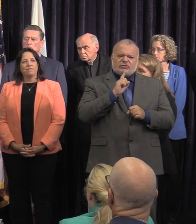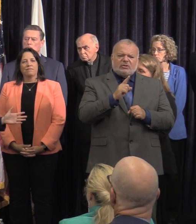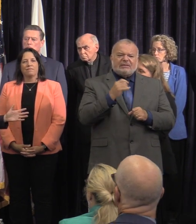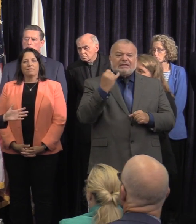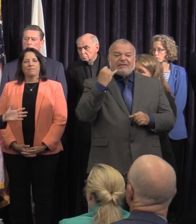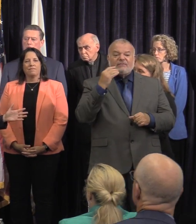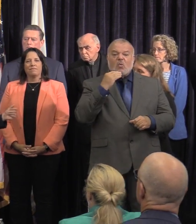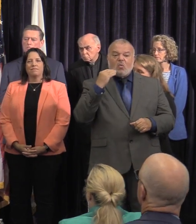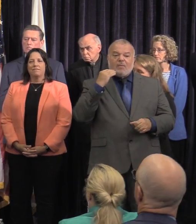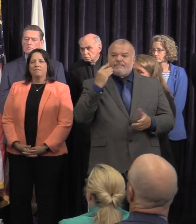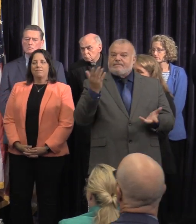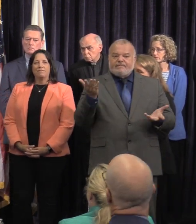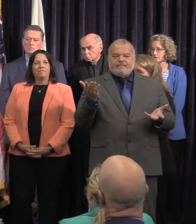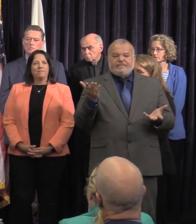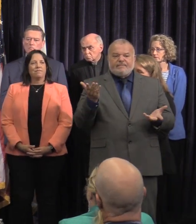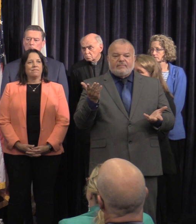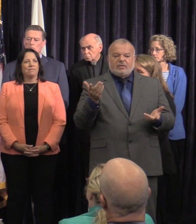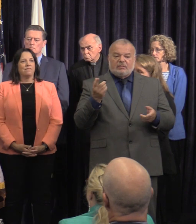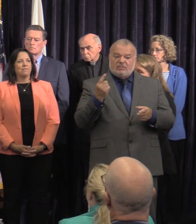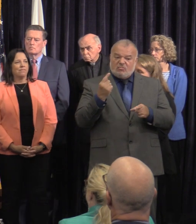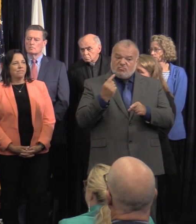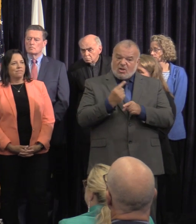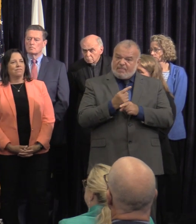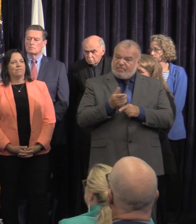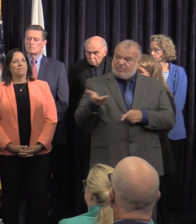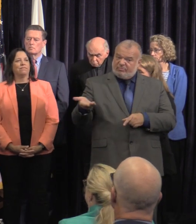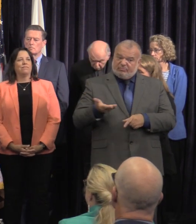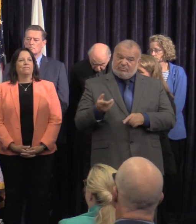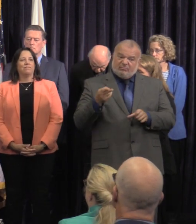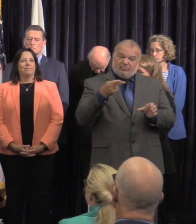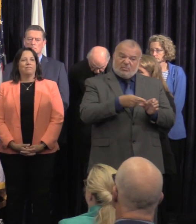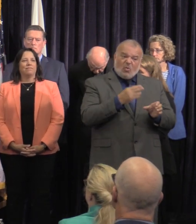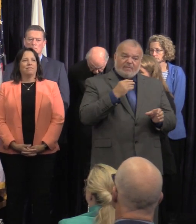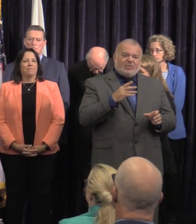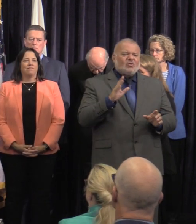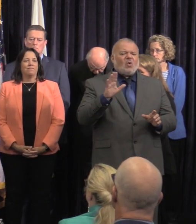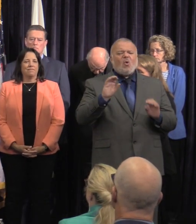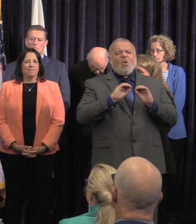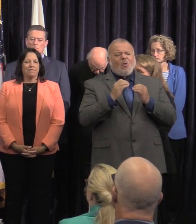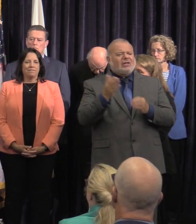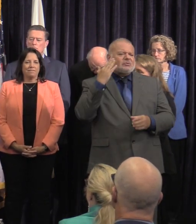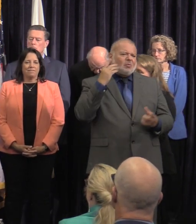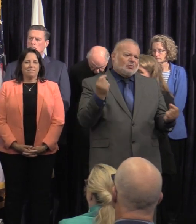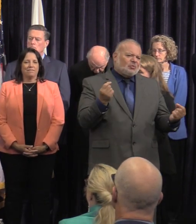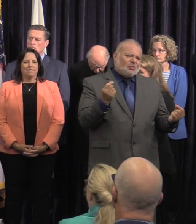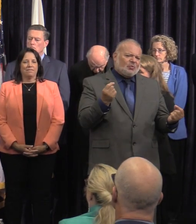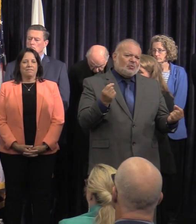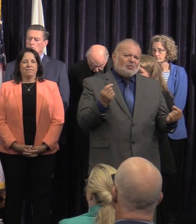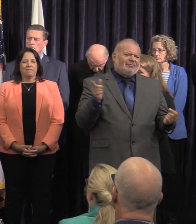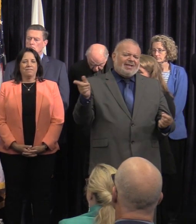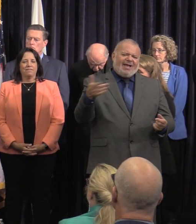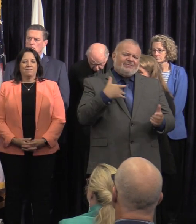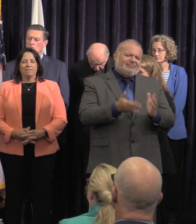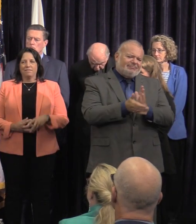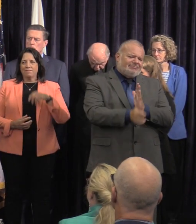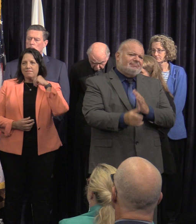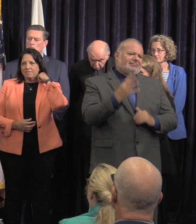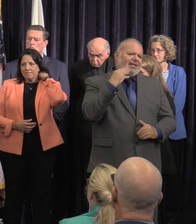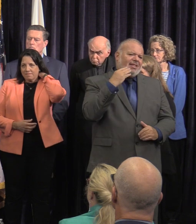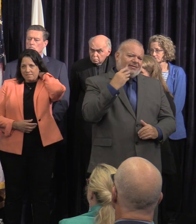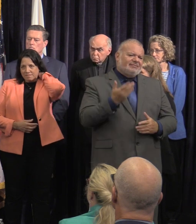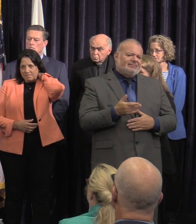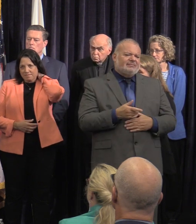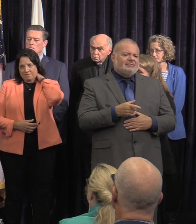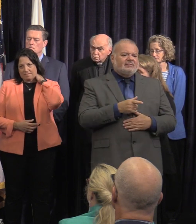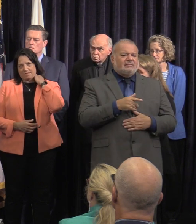These are fabulous organizations who are well-trained, well-skilled in working as service providers.